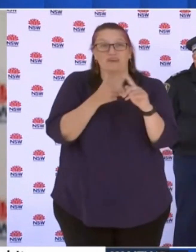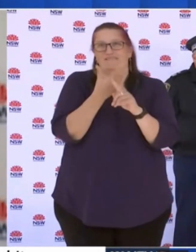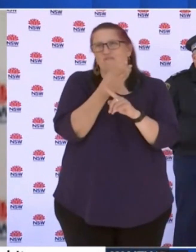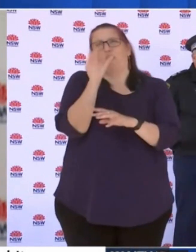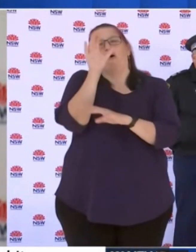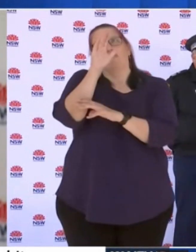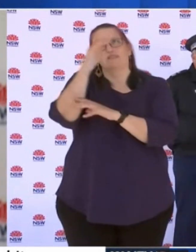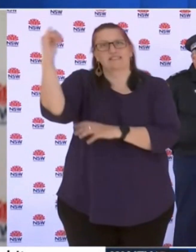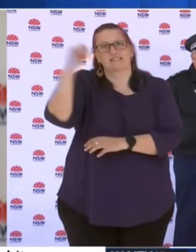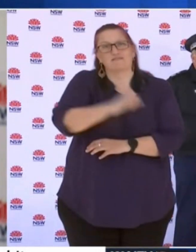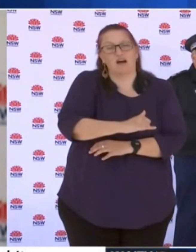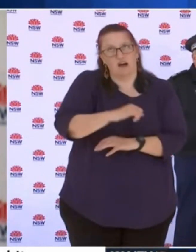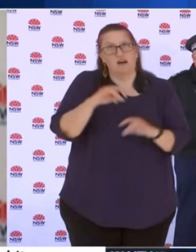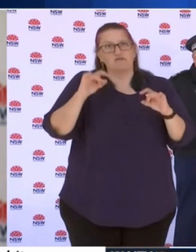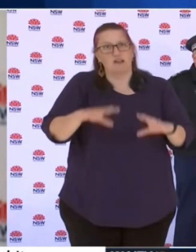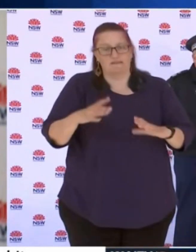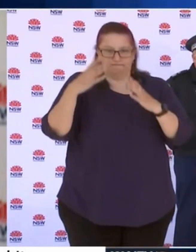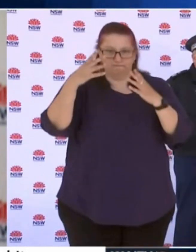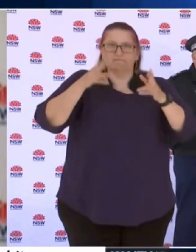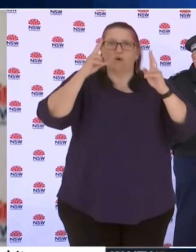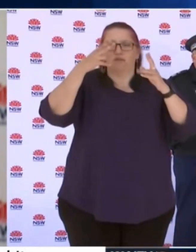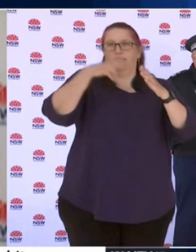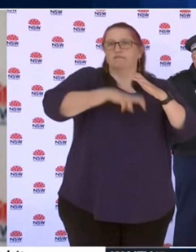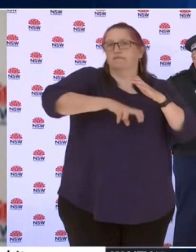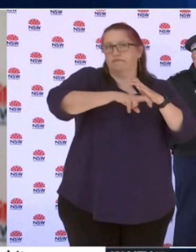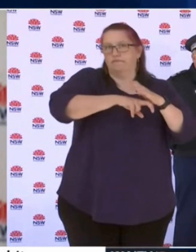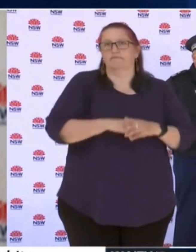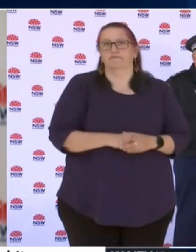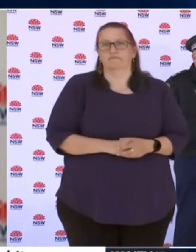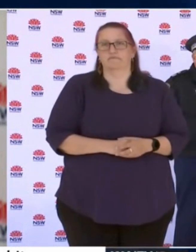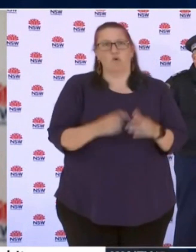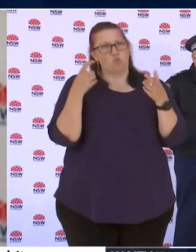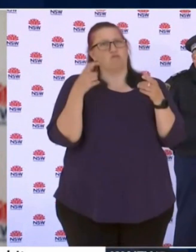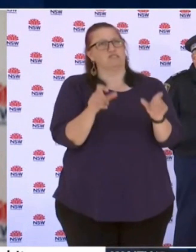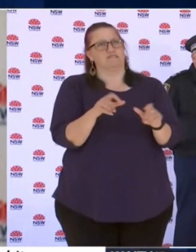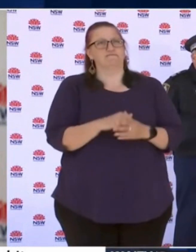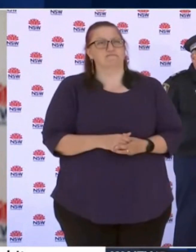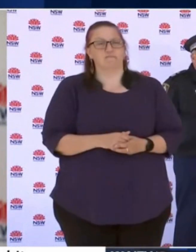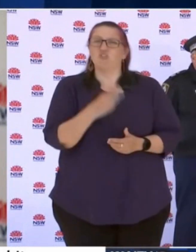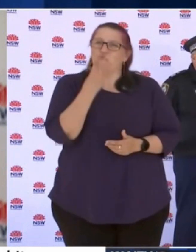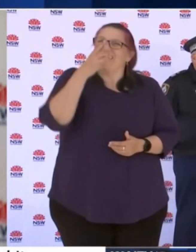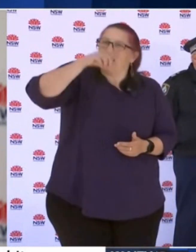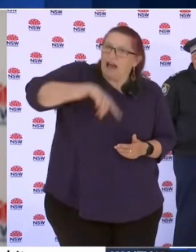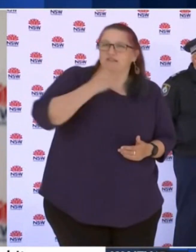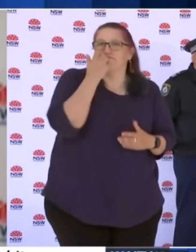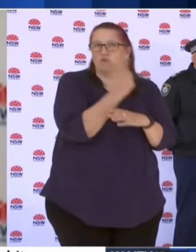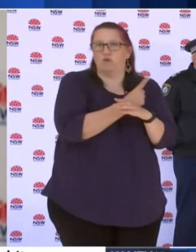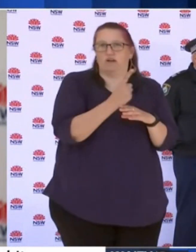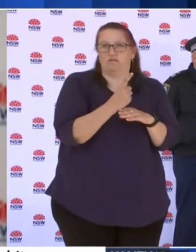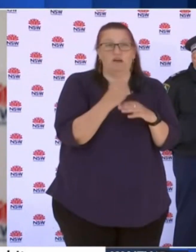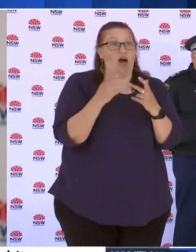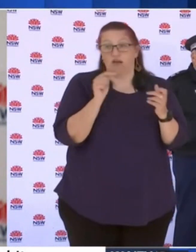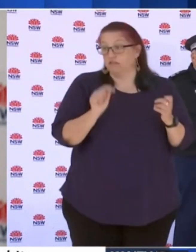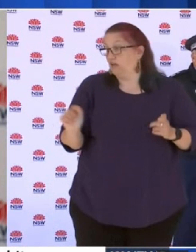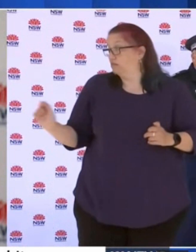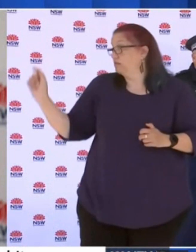And yes, we've had a few issues, but if you compare that to other states who've only had a few hundred coming in or far less numbers, bringing